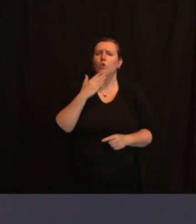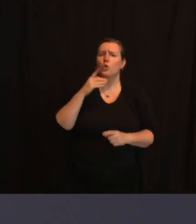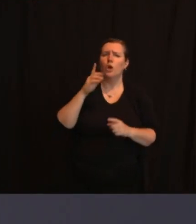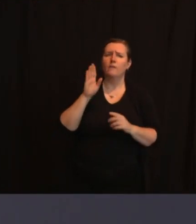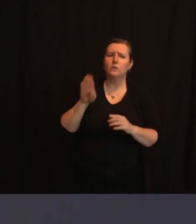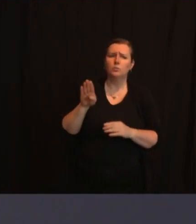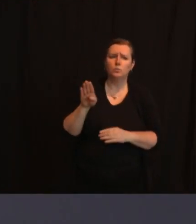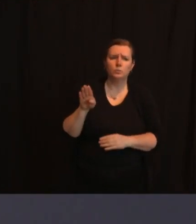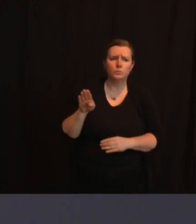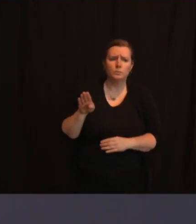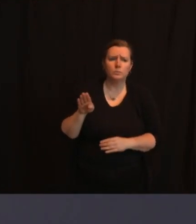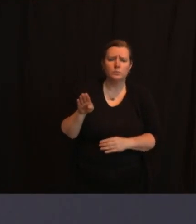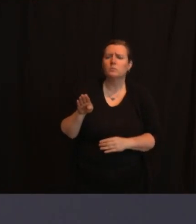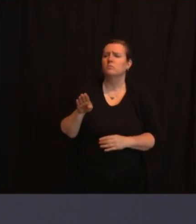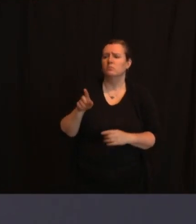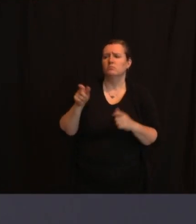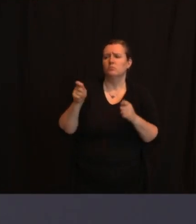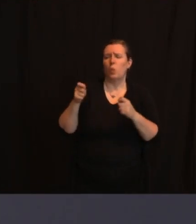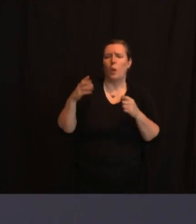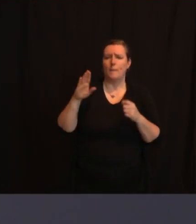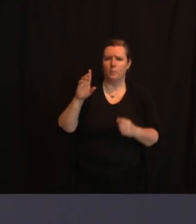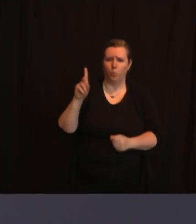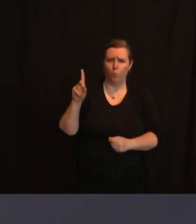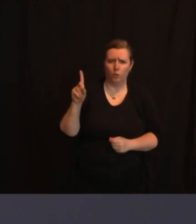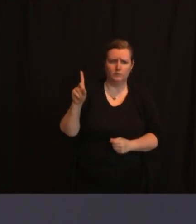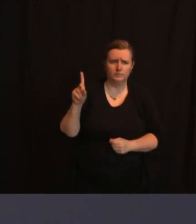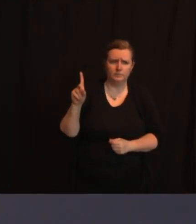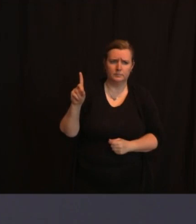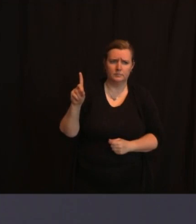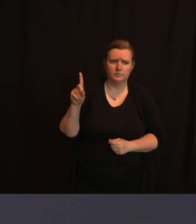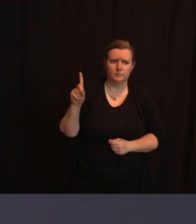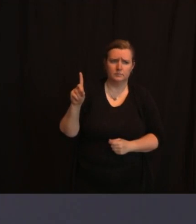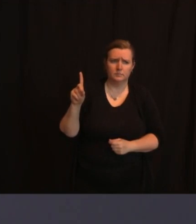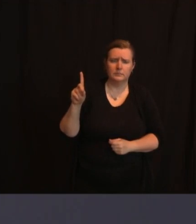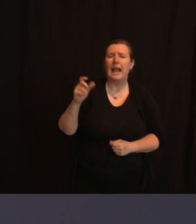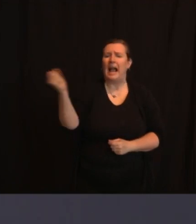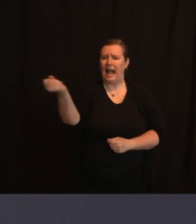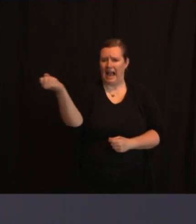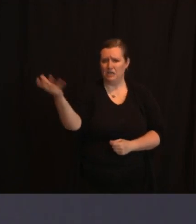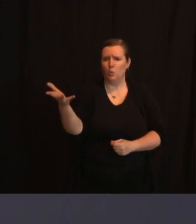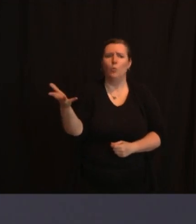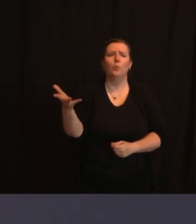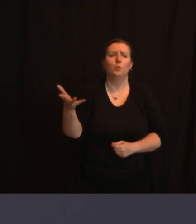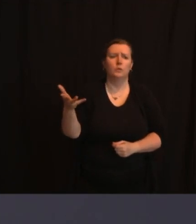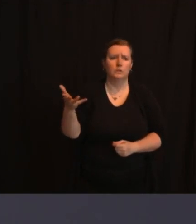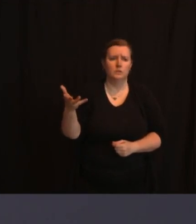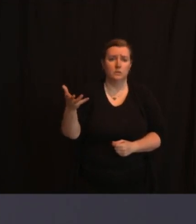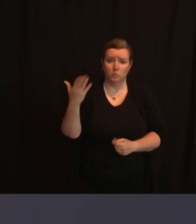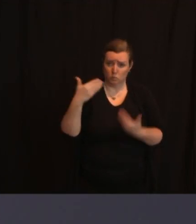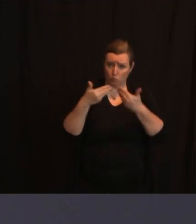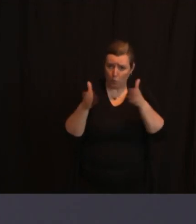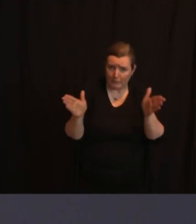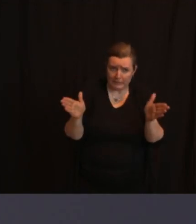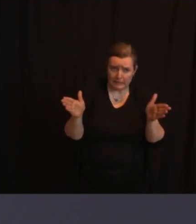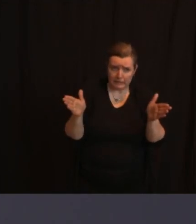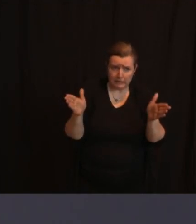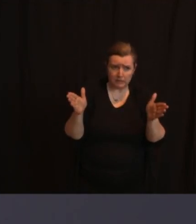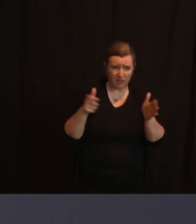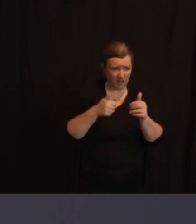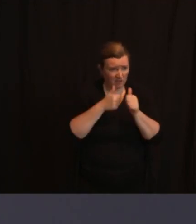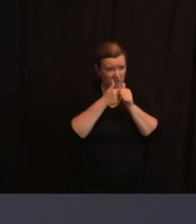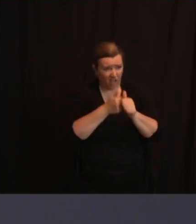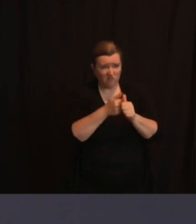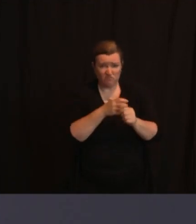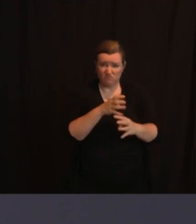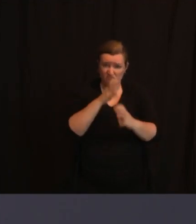casinos follow stringent health procedures when they reopen, whenever that is? And will the state work with unions on it? Has there been any decision made on